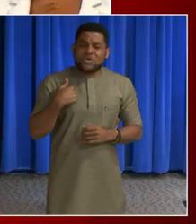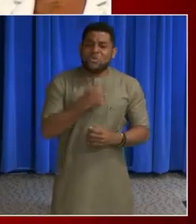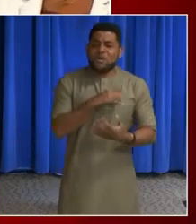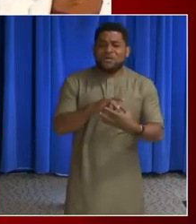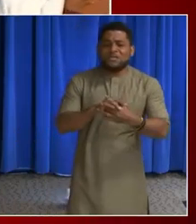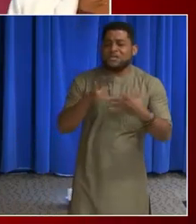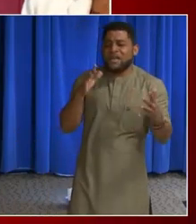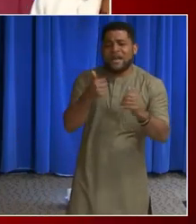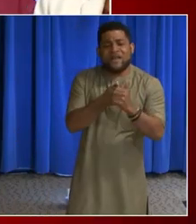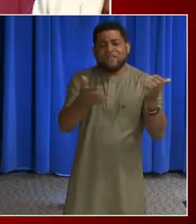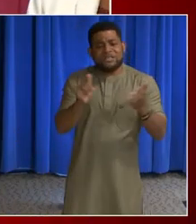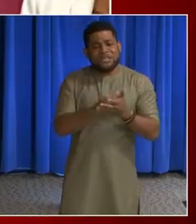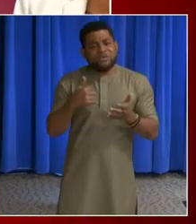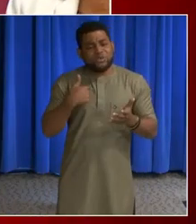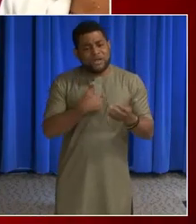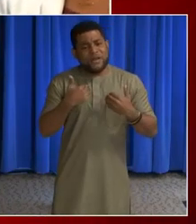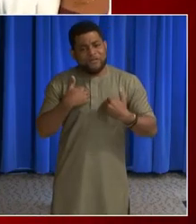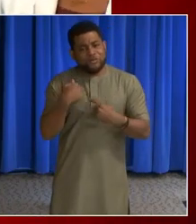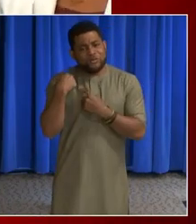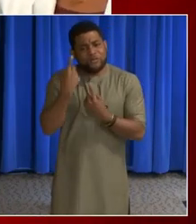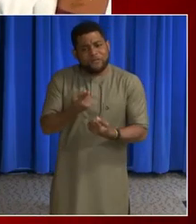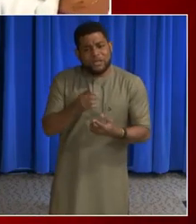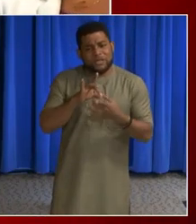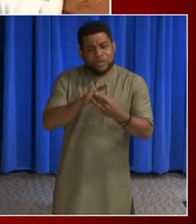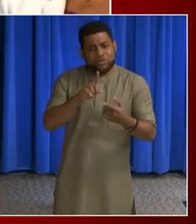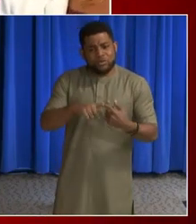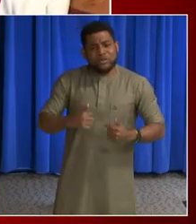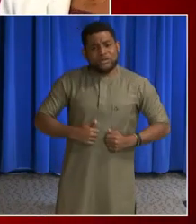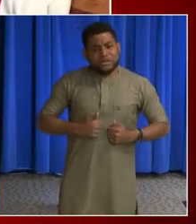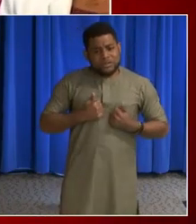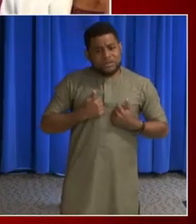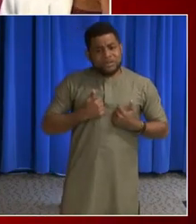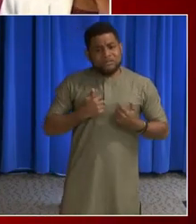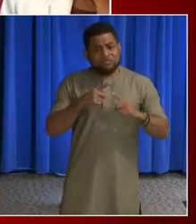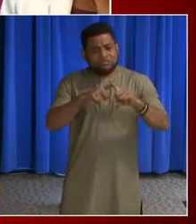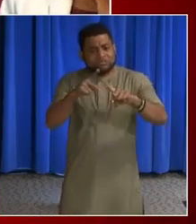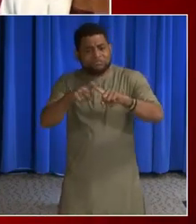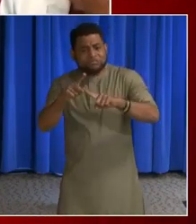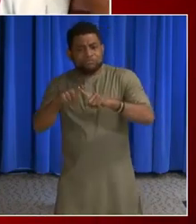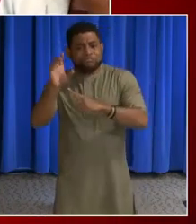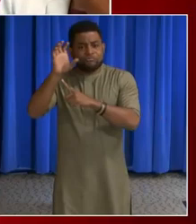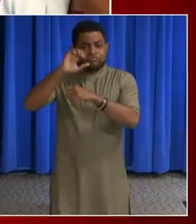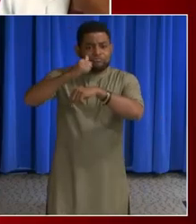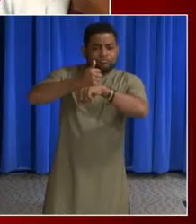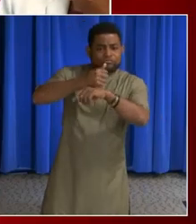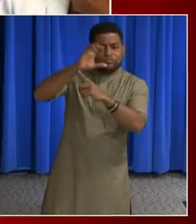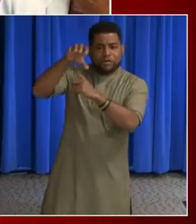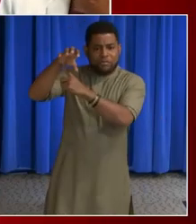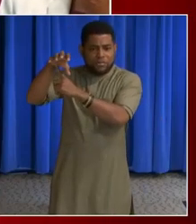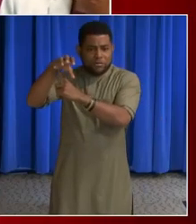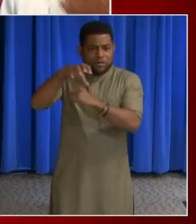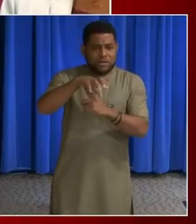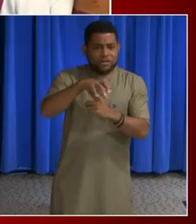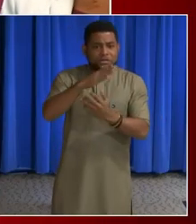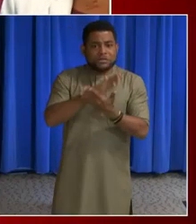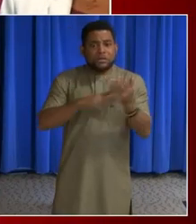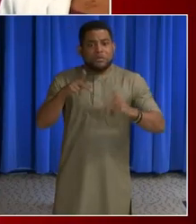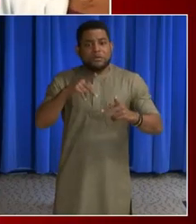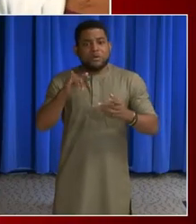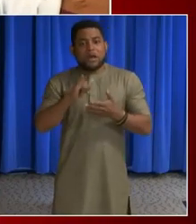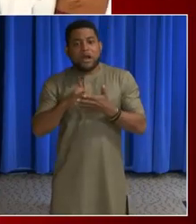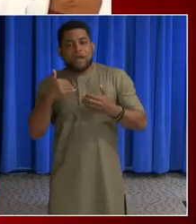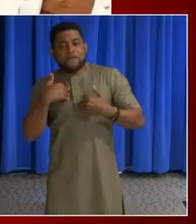so far in terms of the residential cameras. Some folks have cameras that don't work. Some folks have cameras that